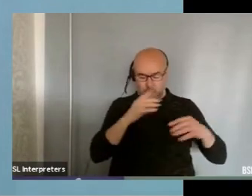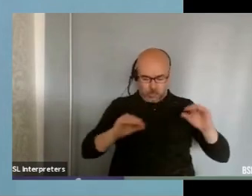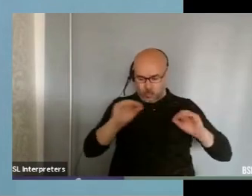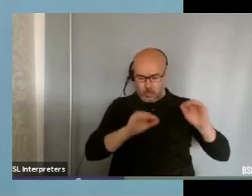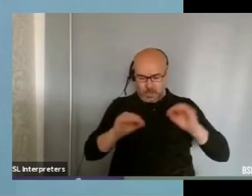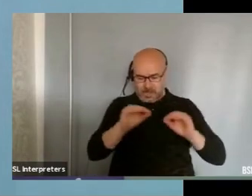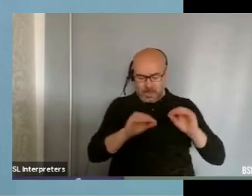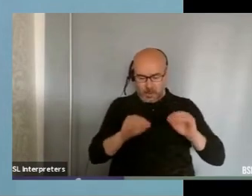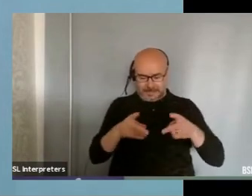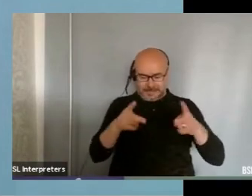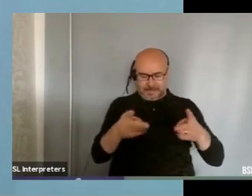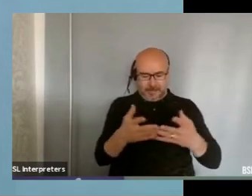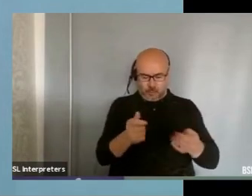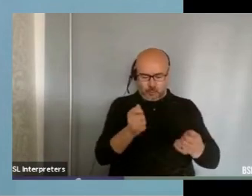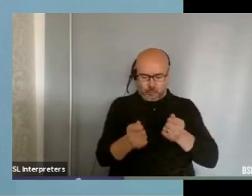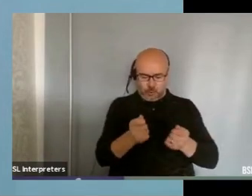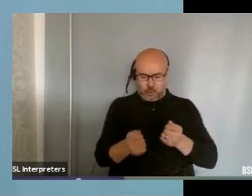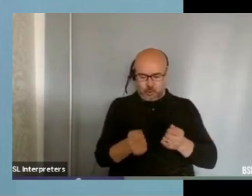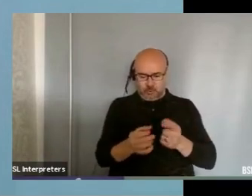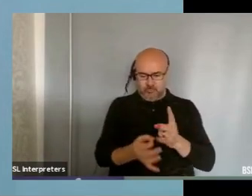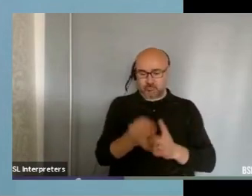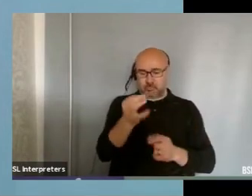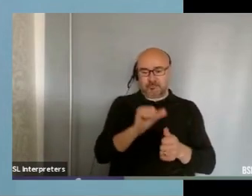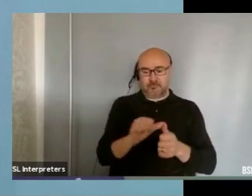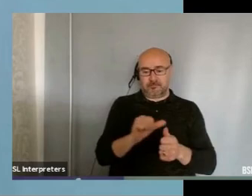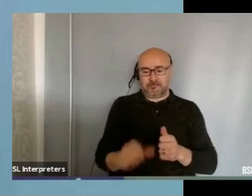a system of social change.